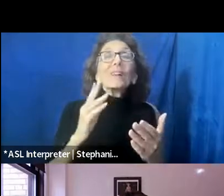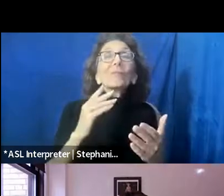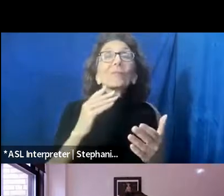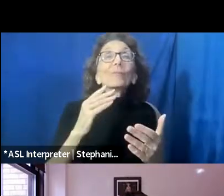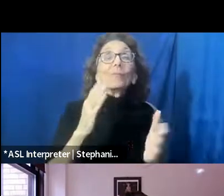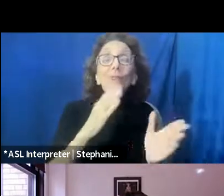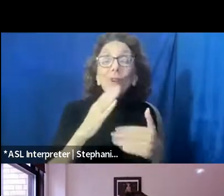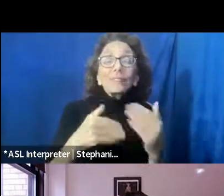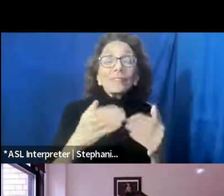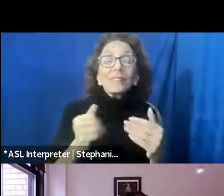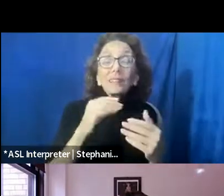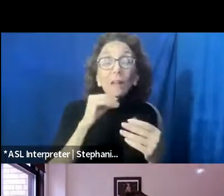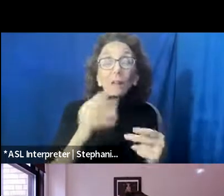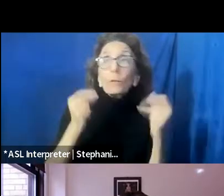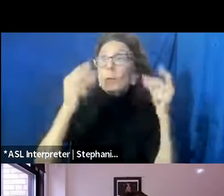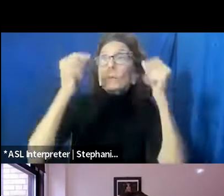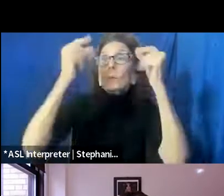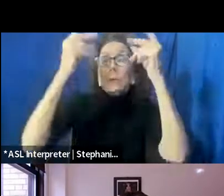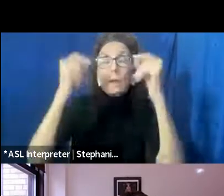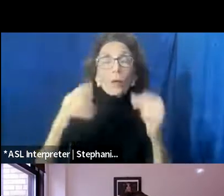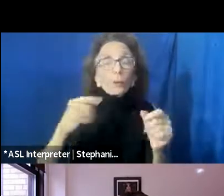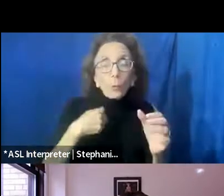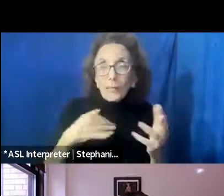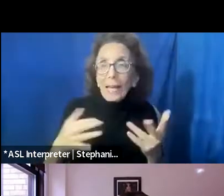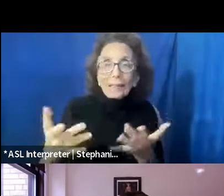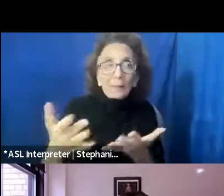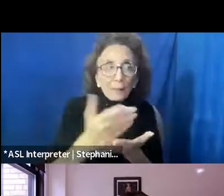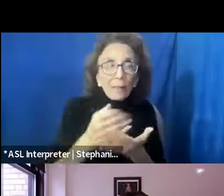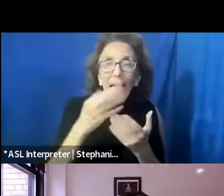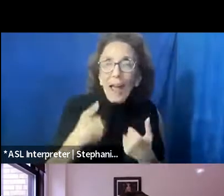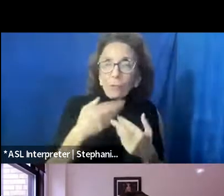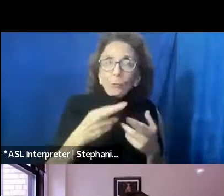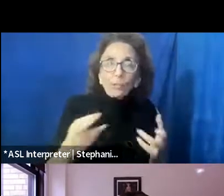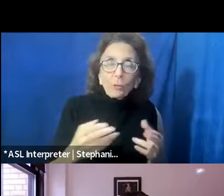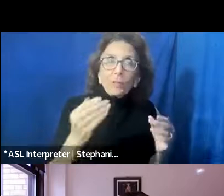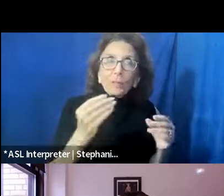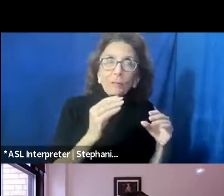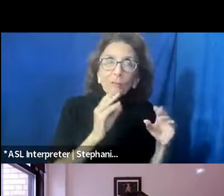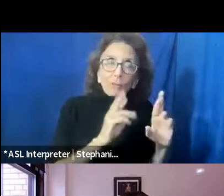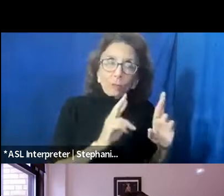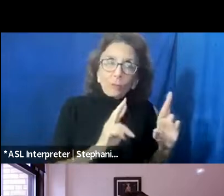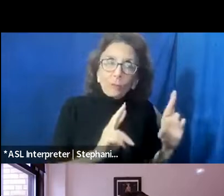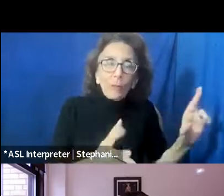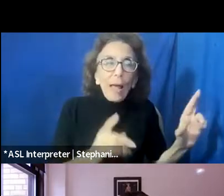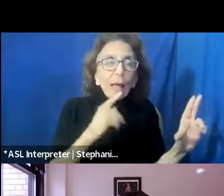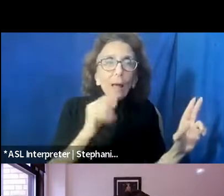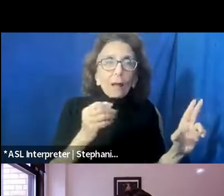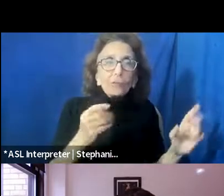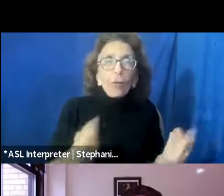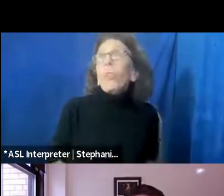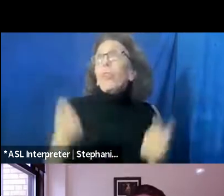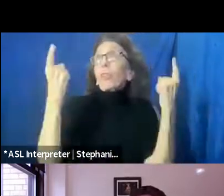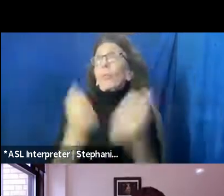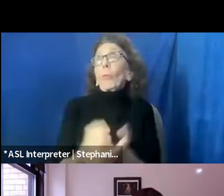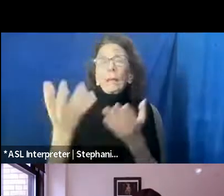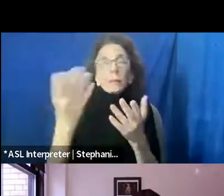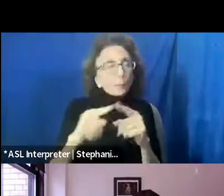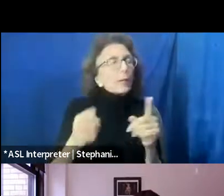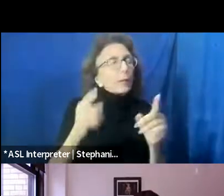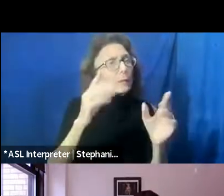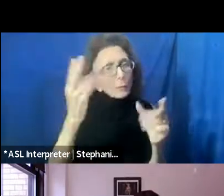so that we can gather resources. So as Maria said, we cannot be wasteful. So I think it's